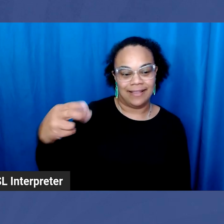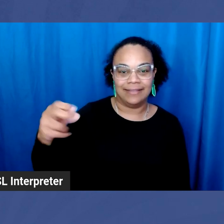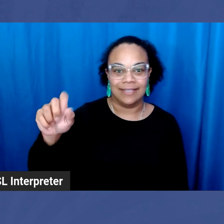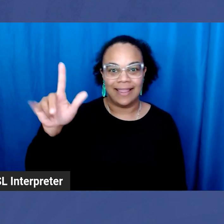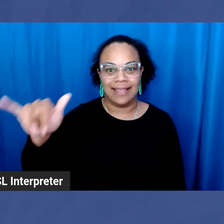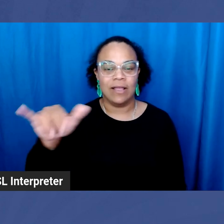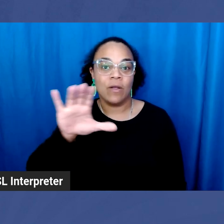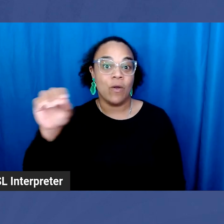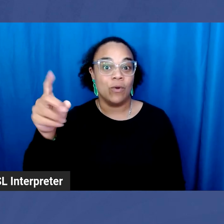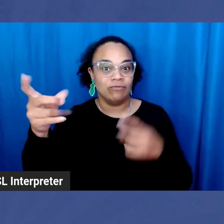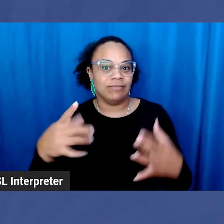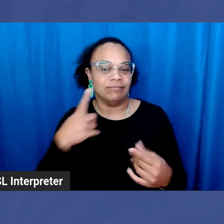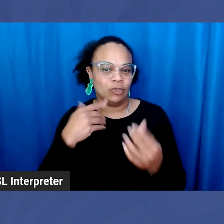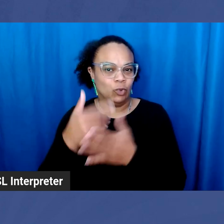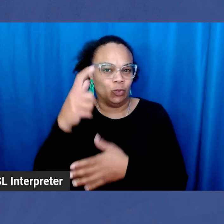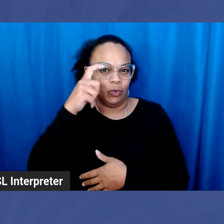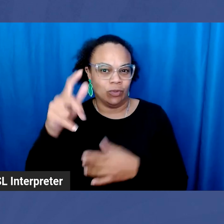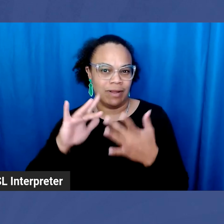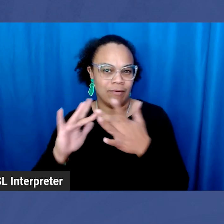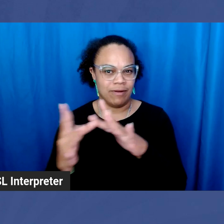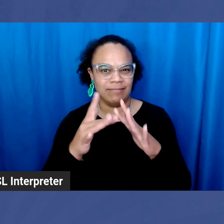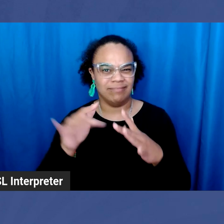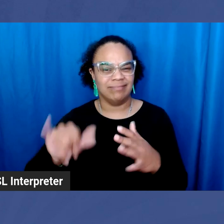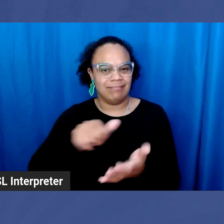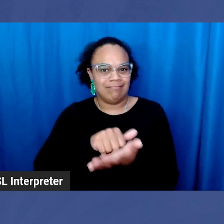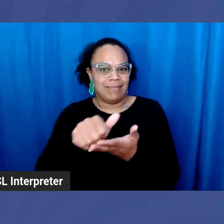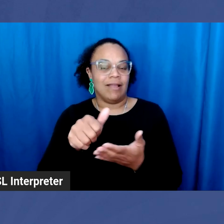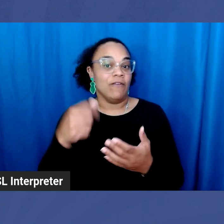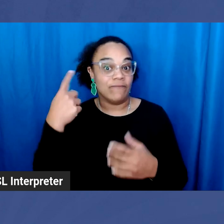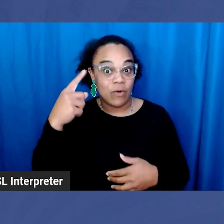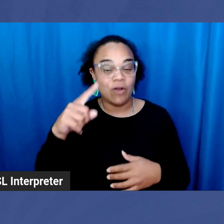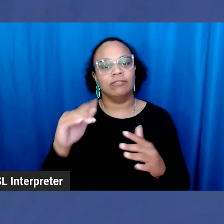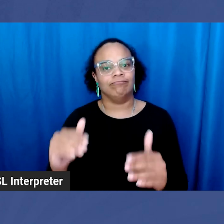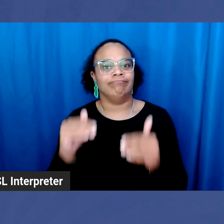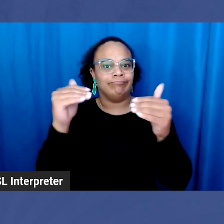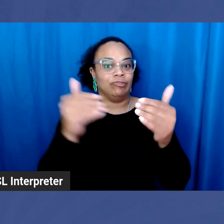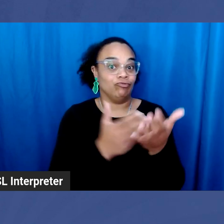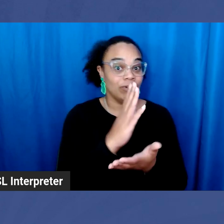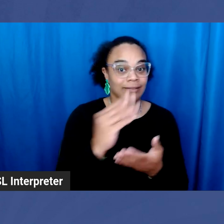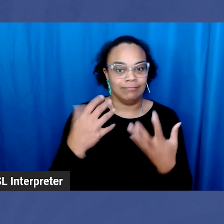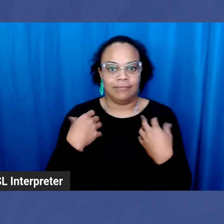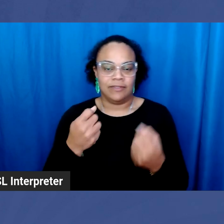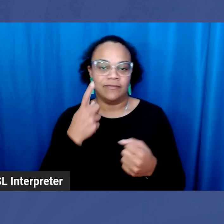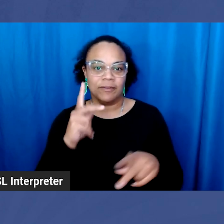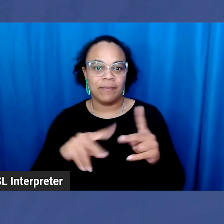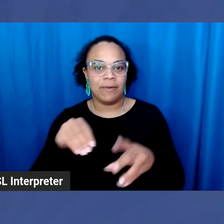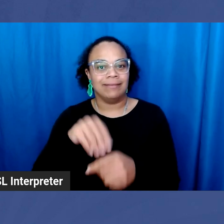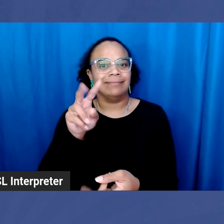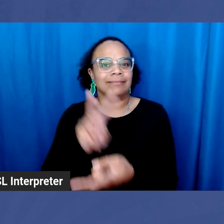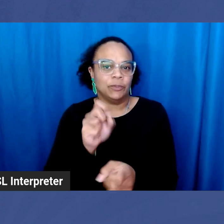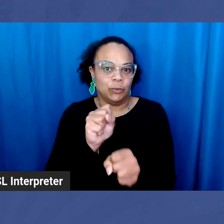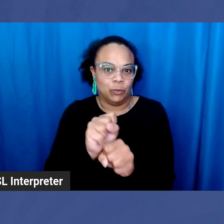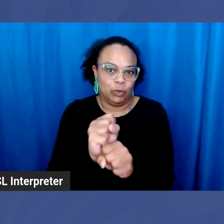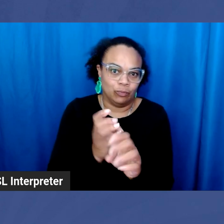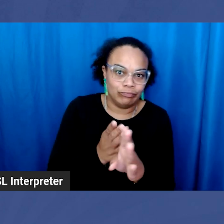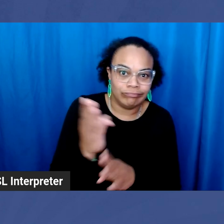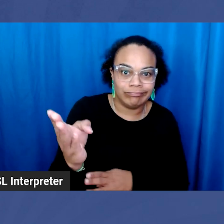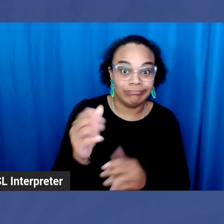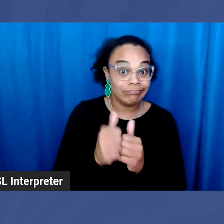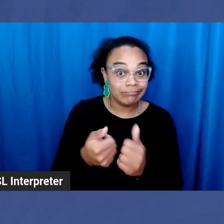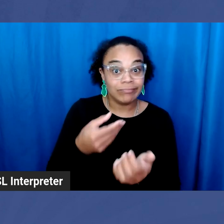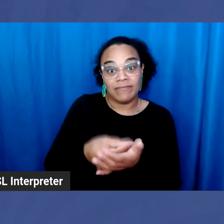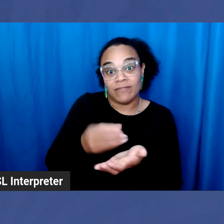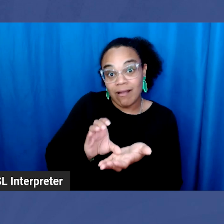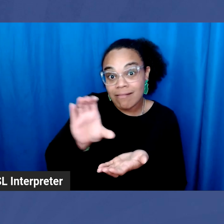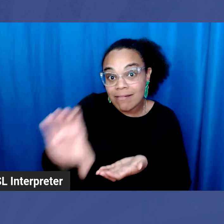Moon Network, which is an intermediary fund dedicated to advancing the rights and welfare of people in the sex trade through funding,